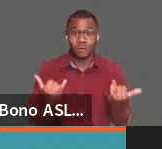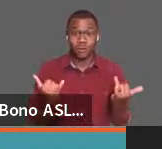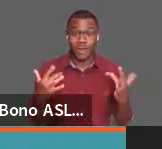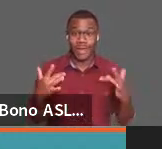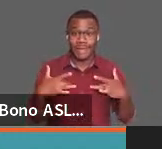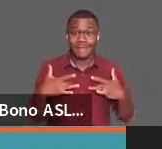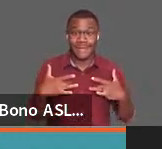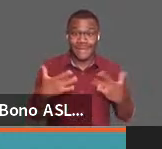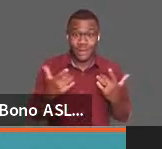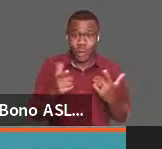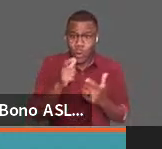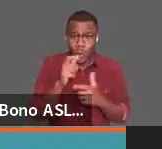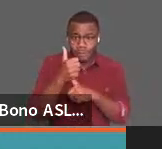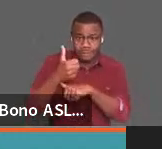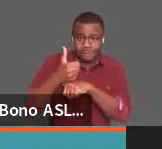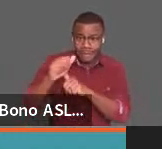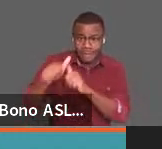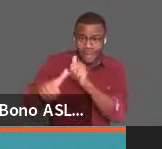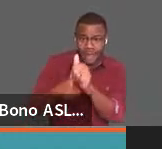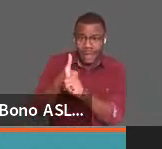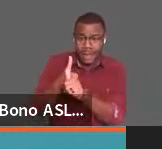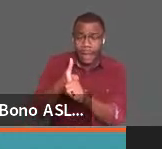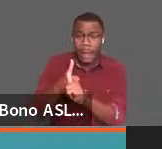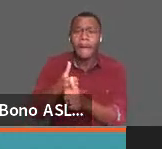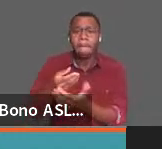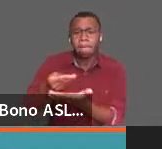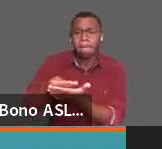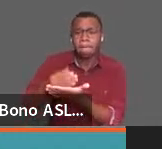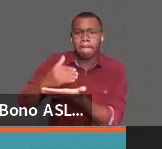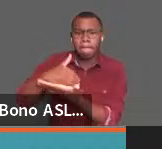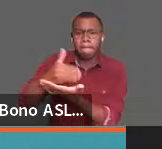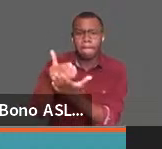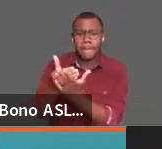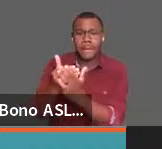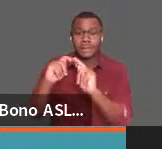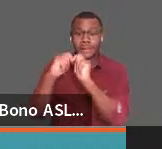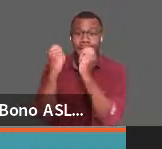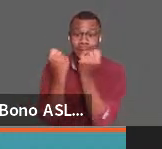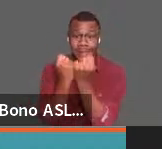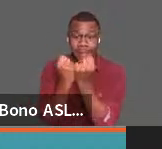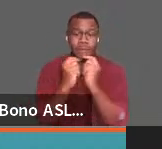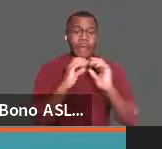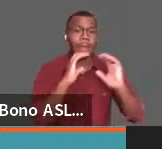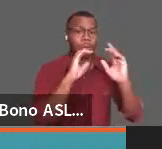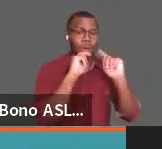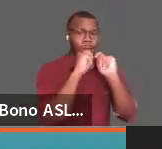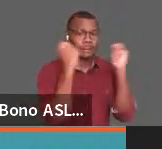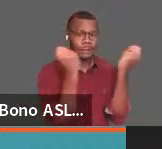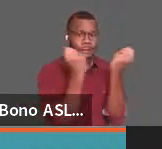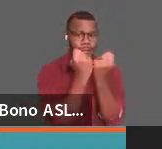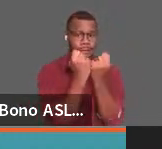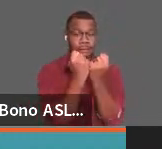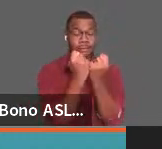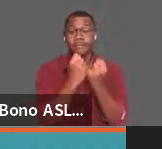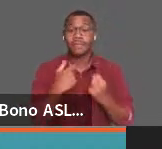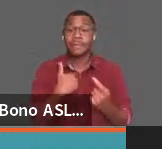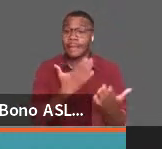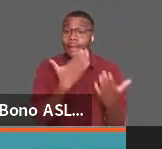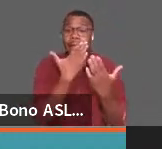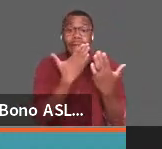budget team and the communications team. So I want to say a special thanks to Vicky, who's showing the